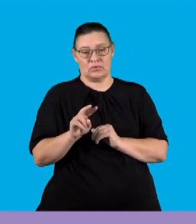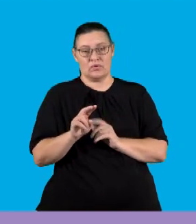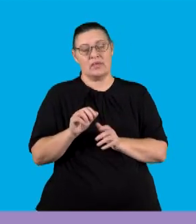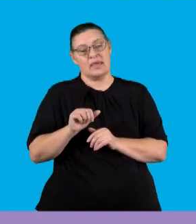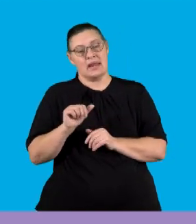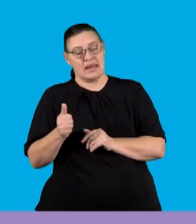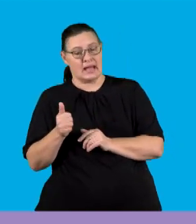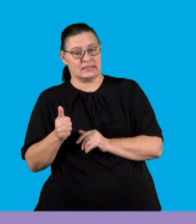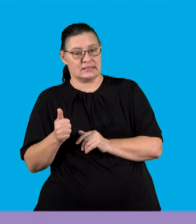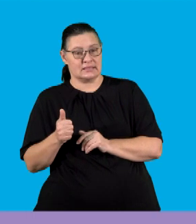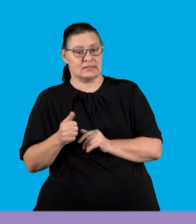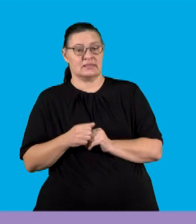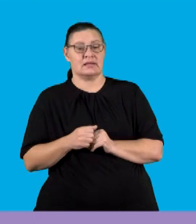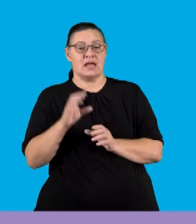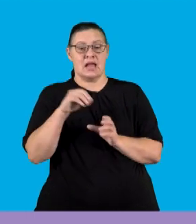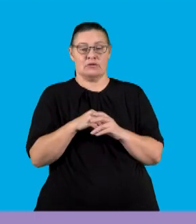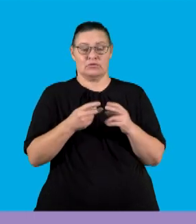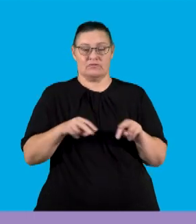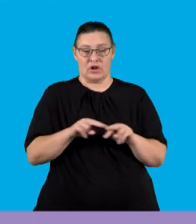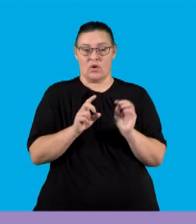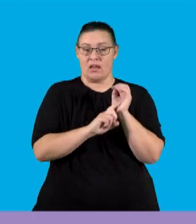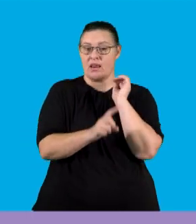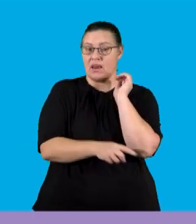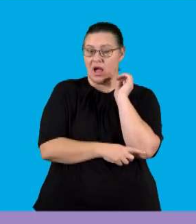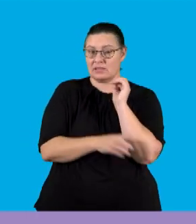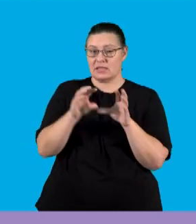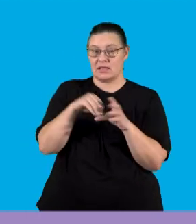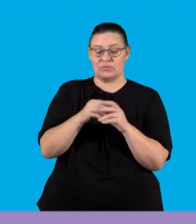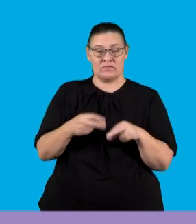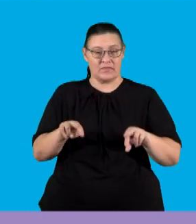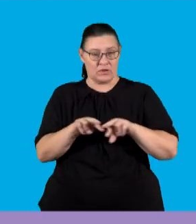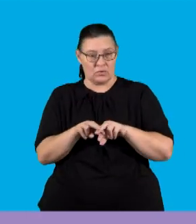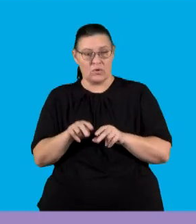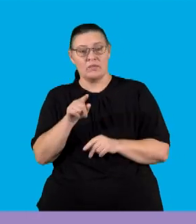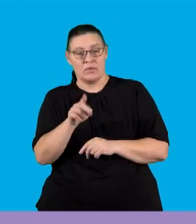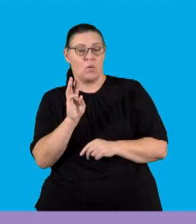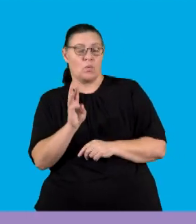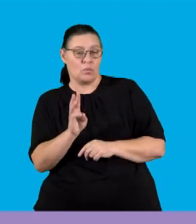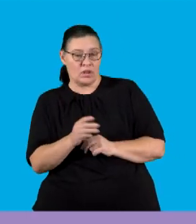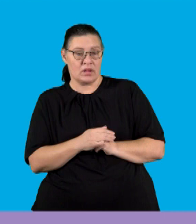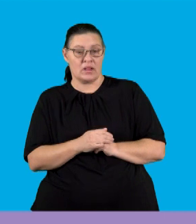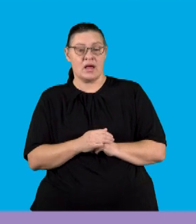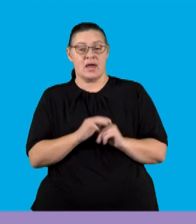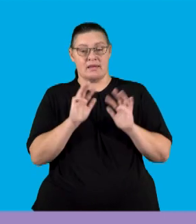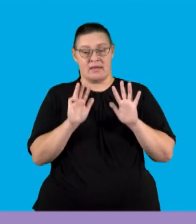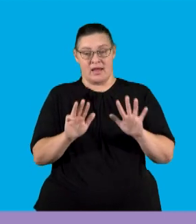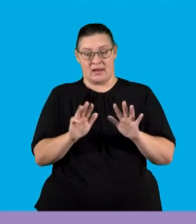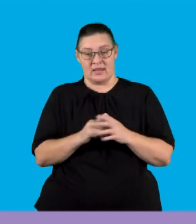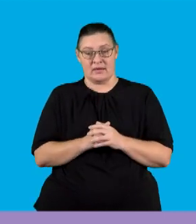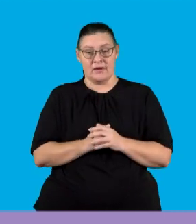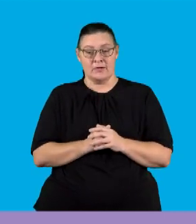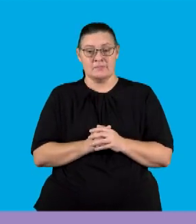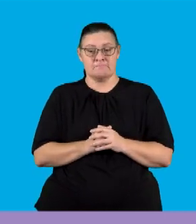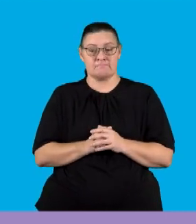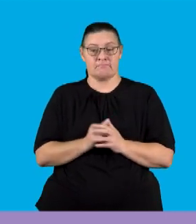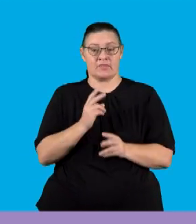value. Then looking at that last input value, that is going to be the 9. So